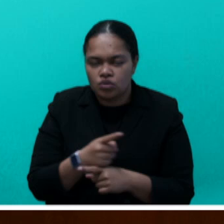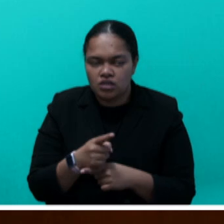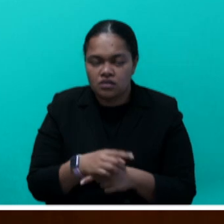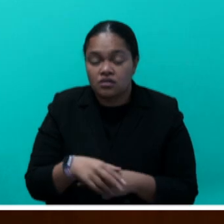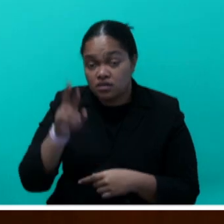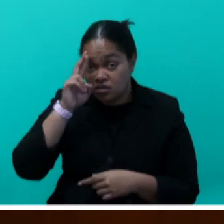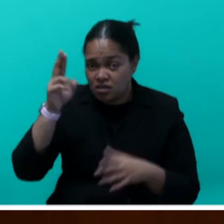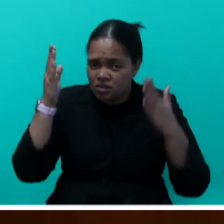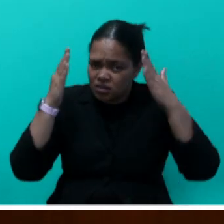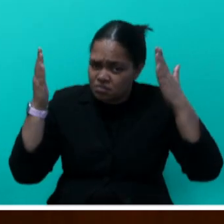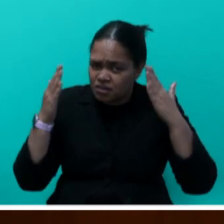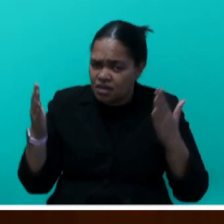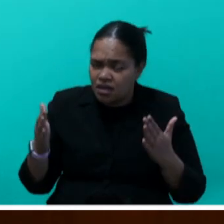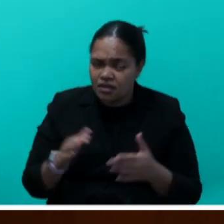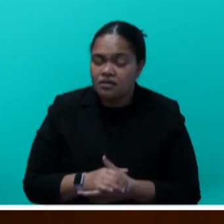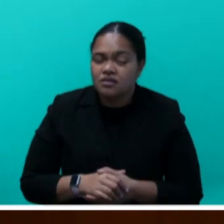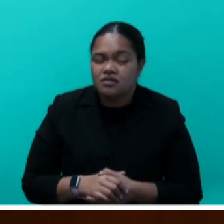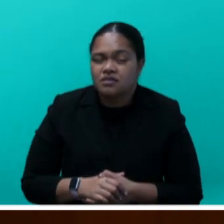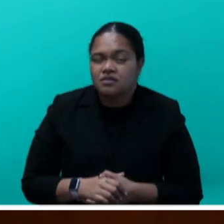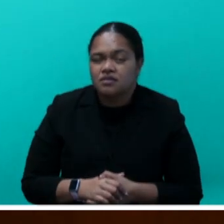Mr. Speaker, sir, the